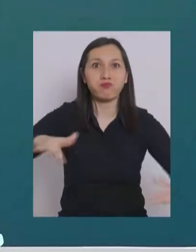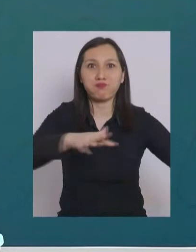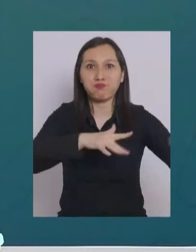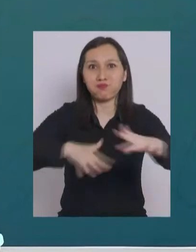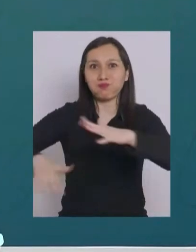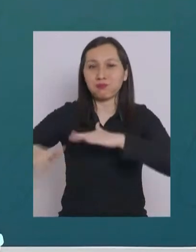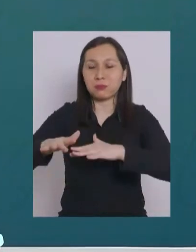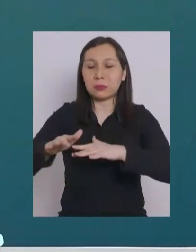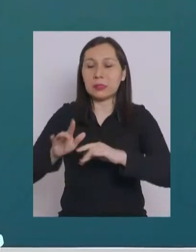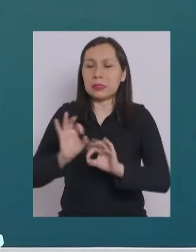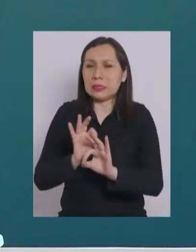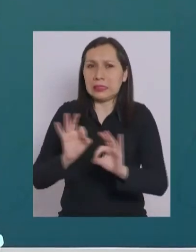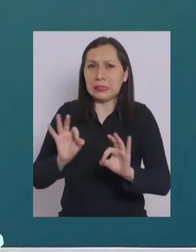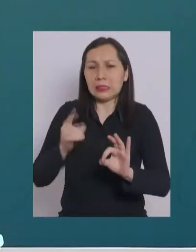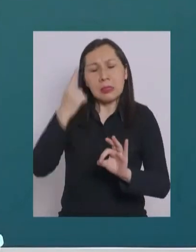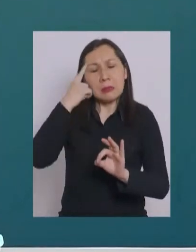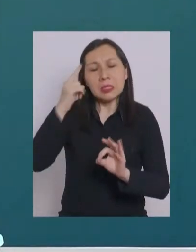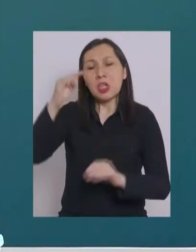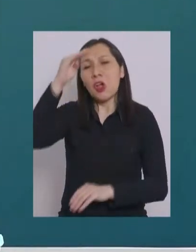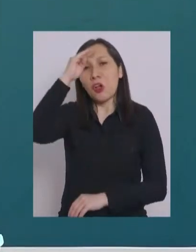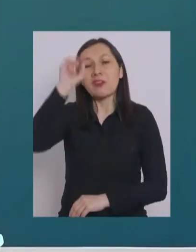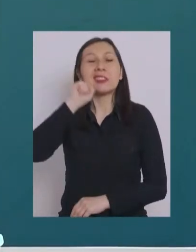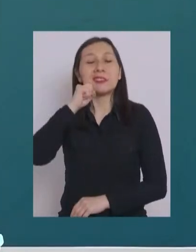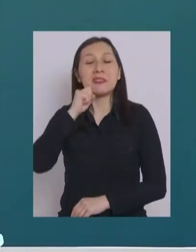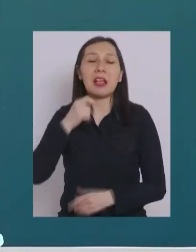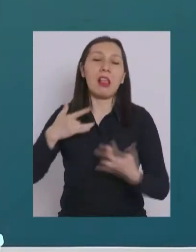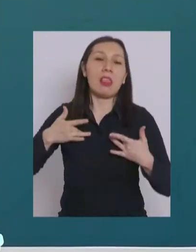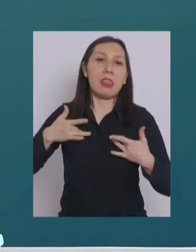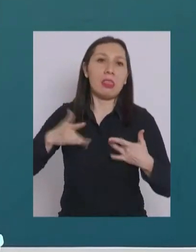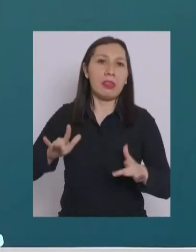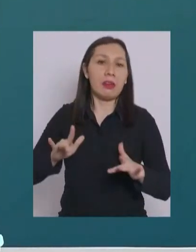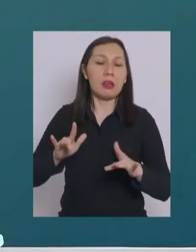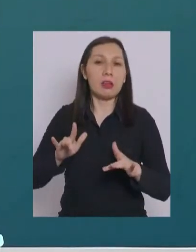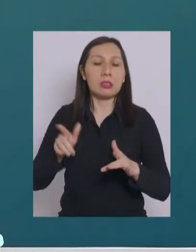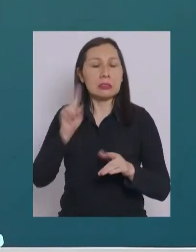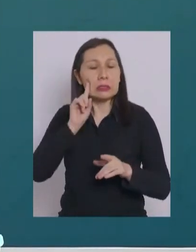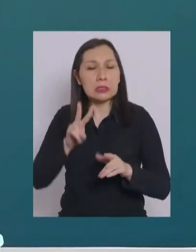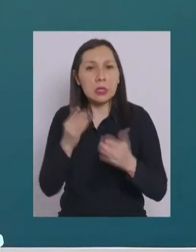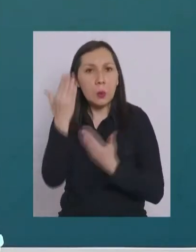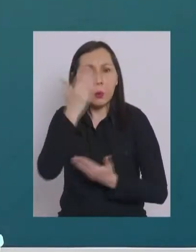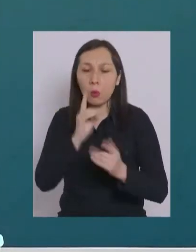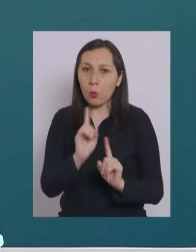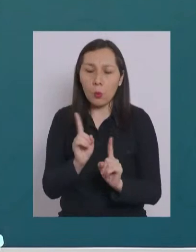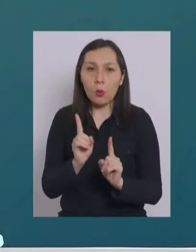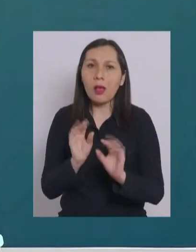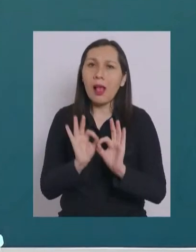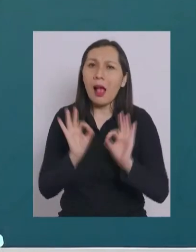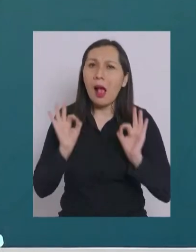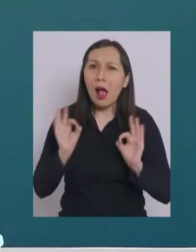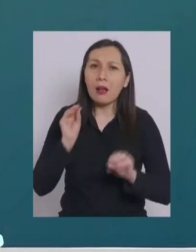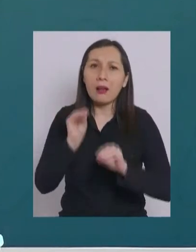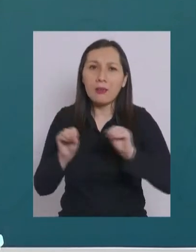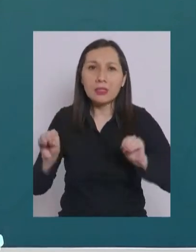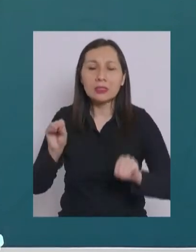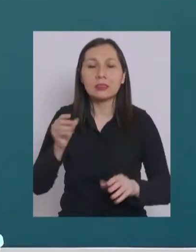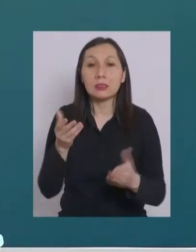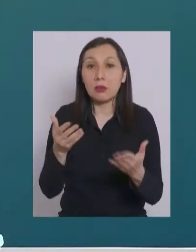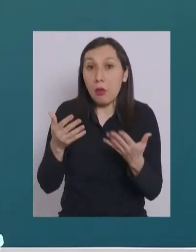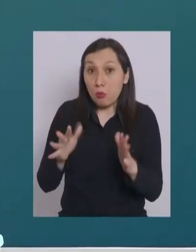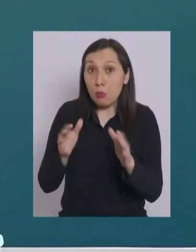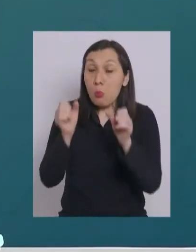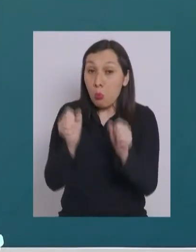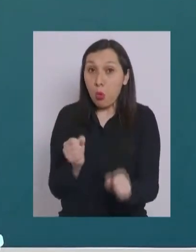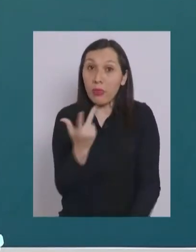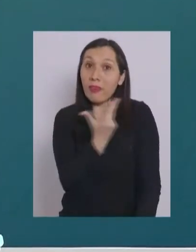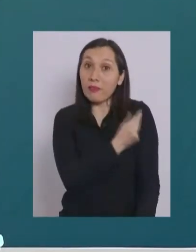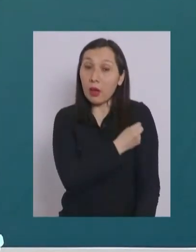alive amongst us, and for no reason should be overly confident. I make a special